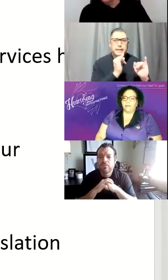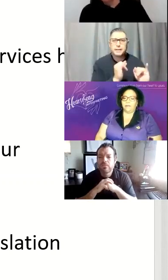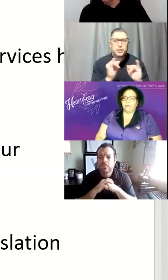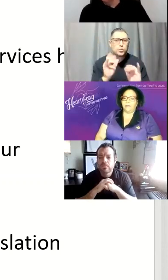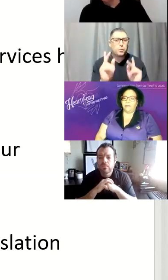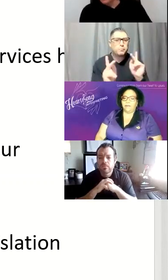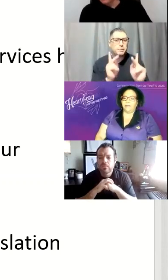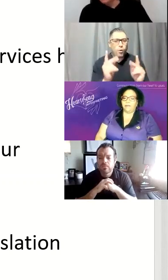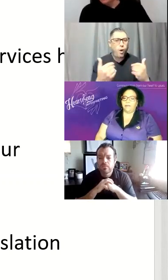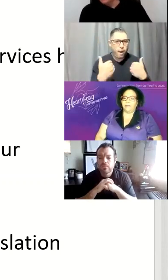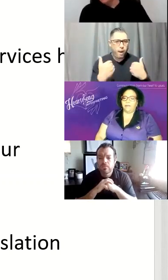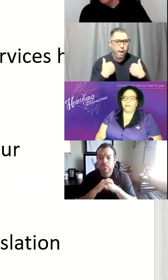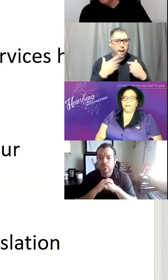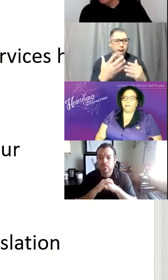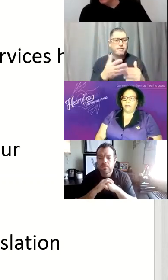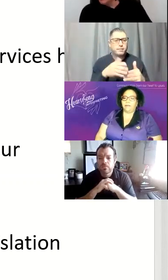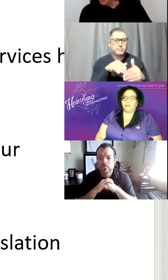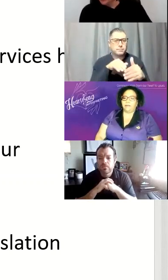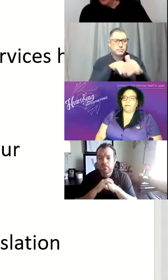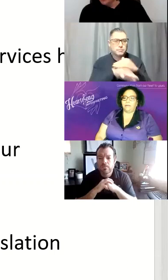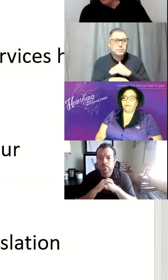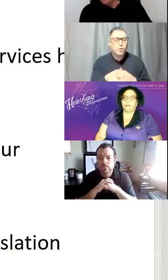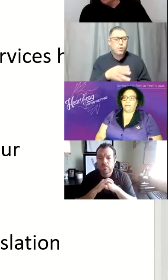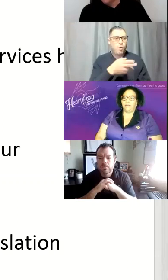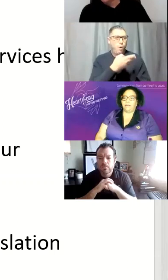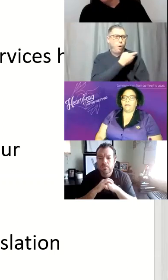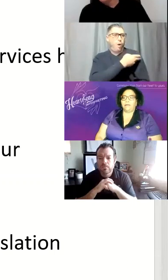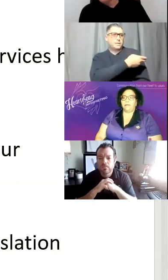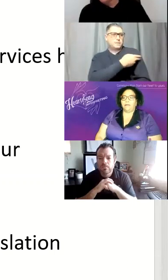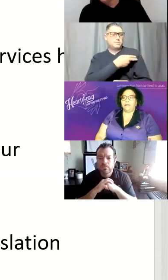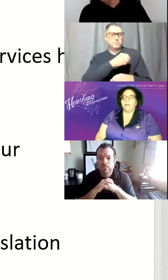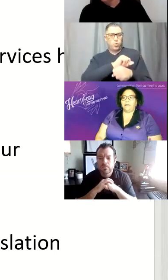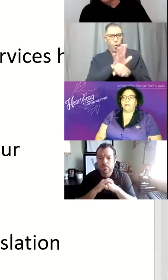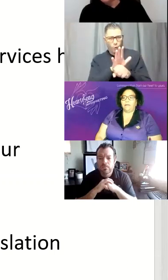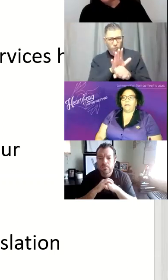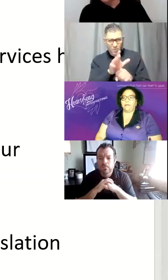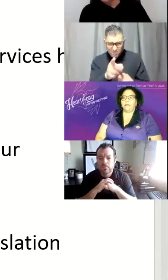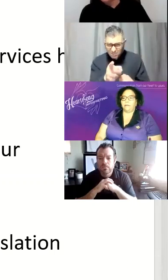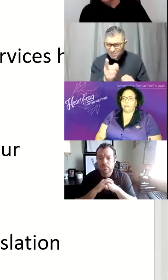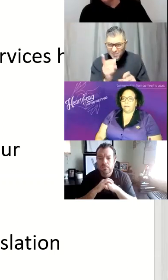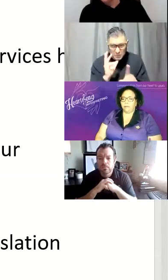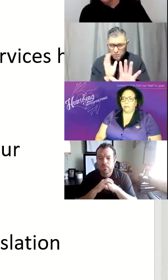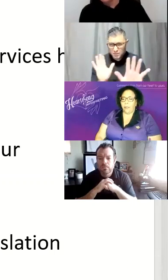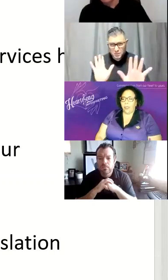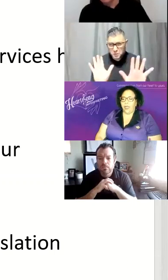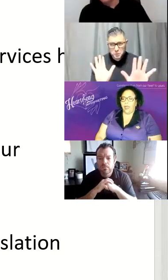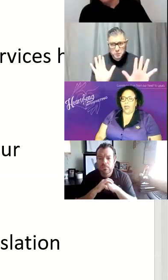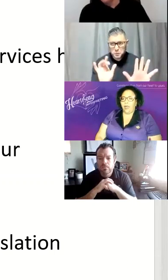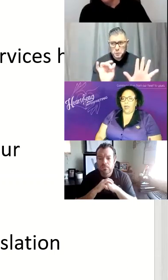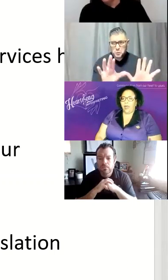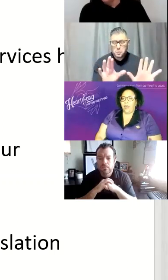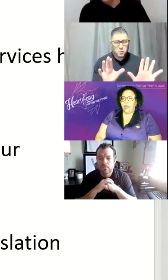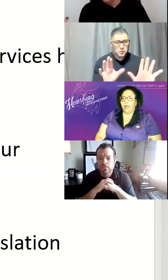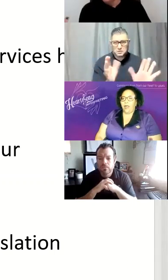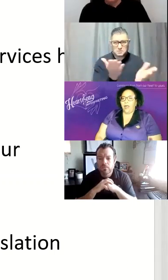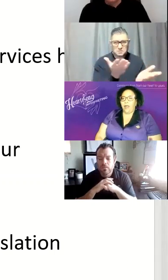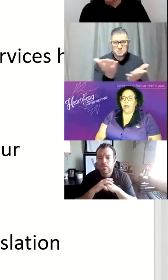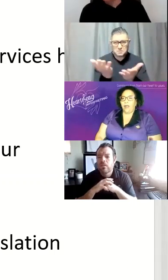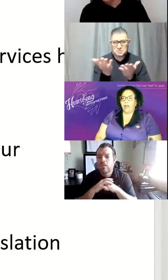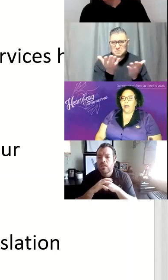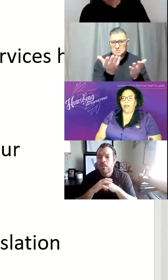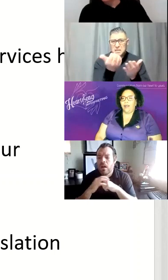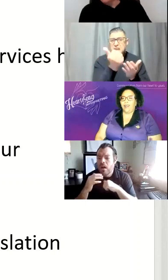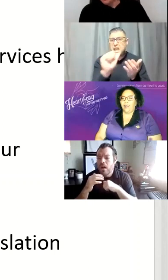who have been admitted into the hospital with COVID. I don't know if you've had any experiences or have